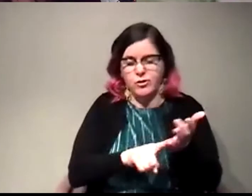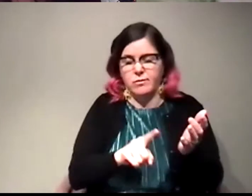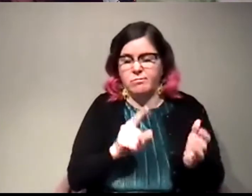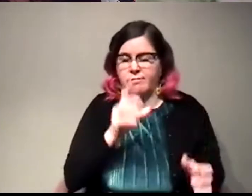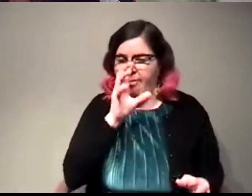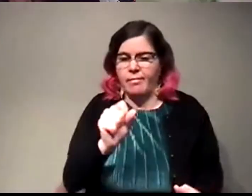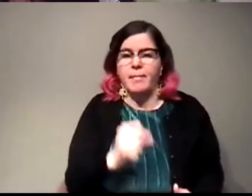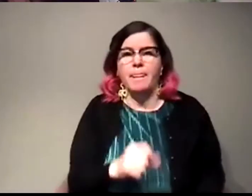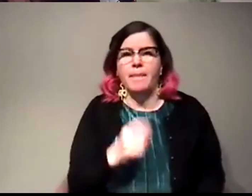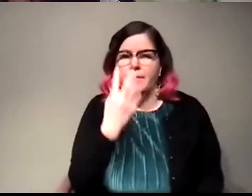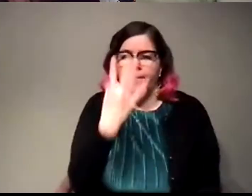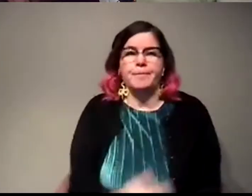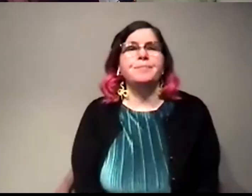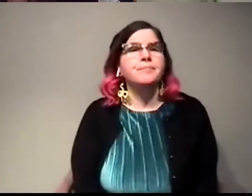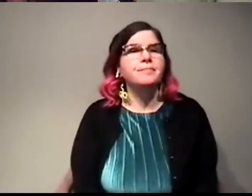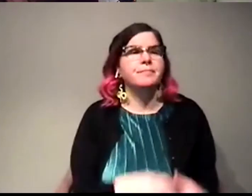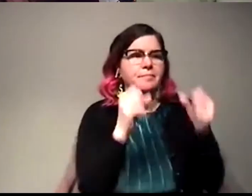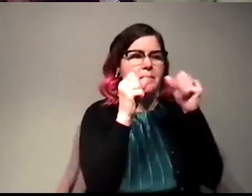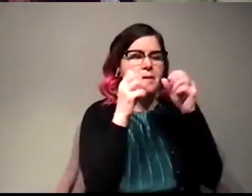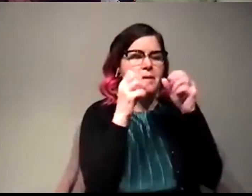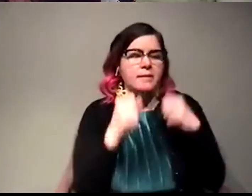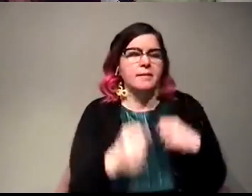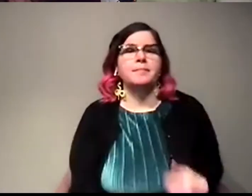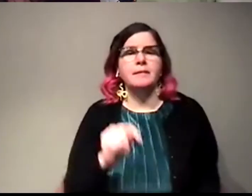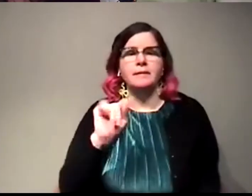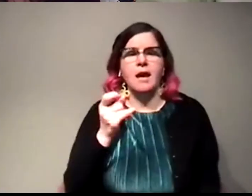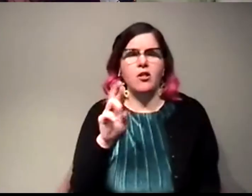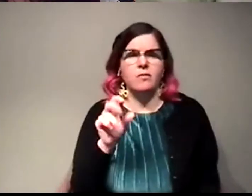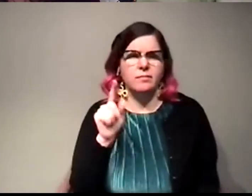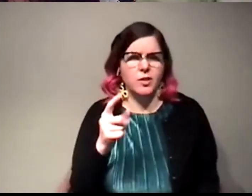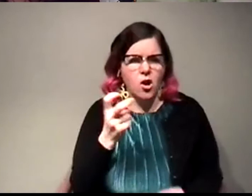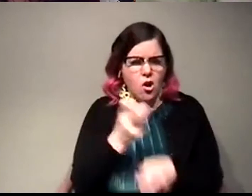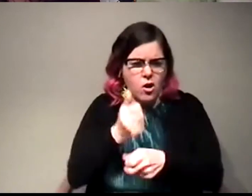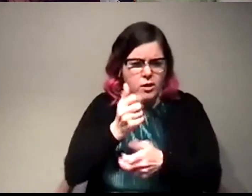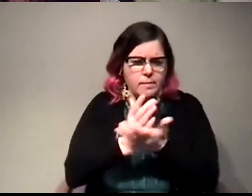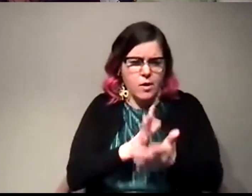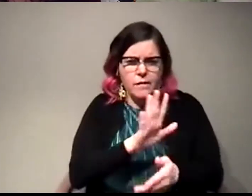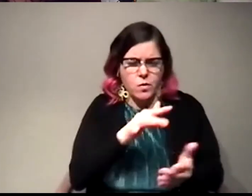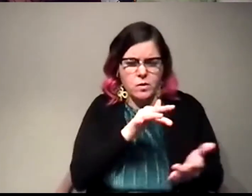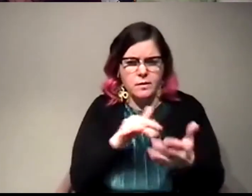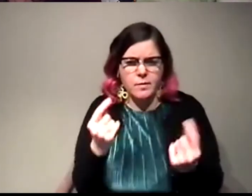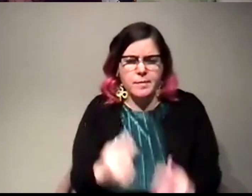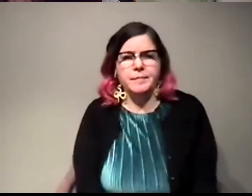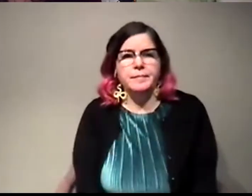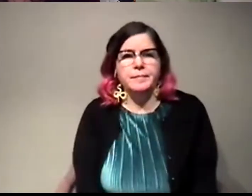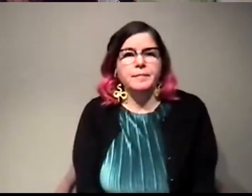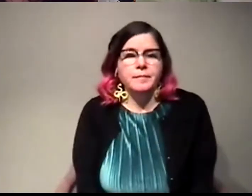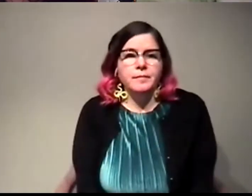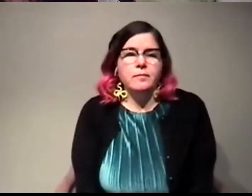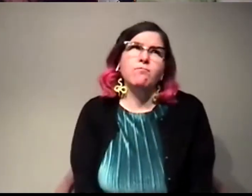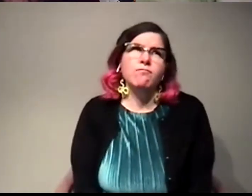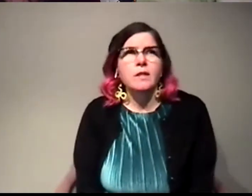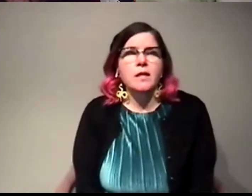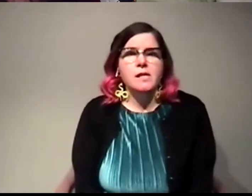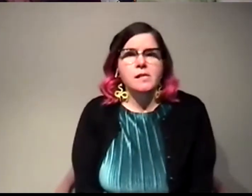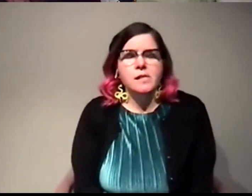It was beautiful. That's amazing. Tyler asks, what's the hardest part about your studies? Oh, I think